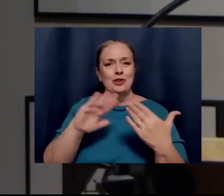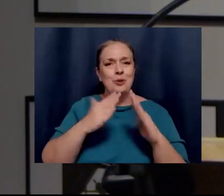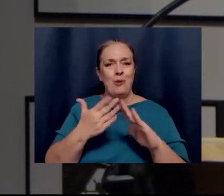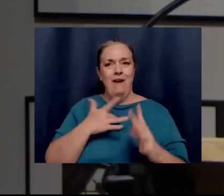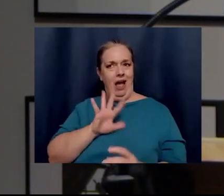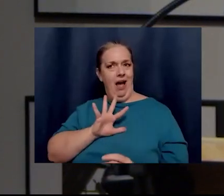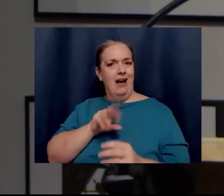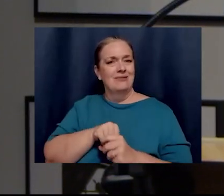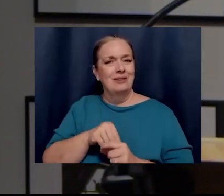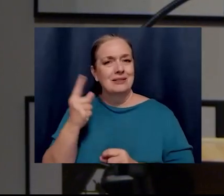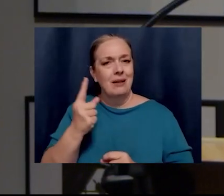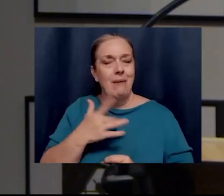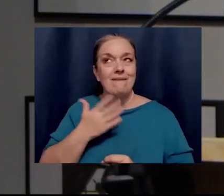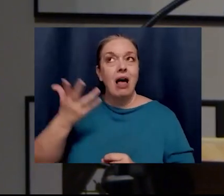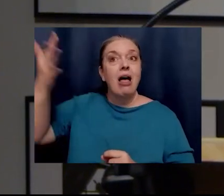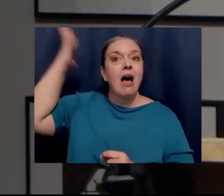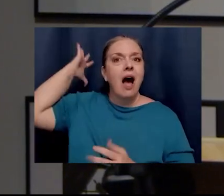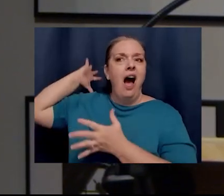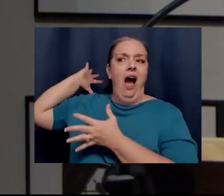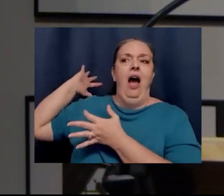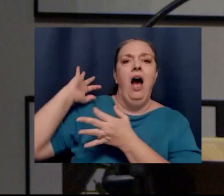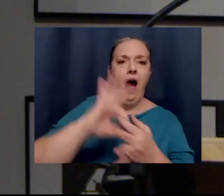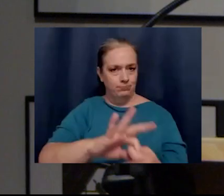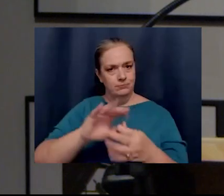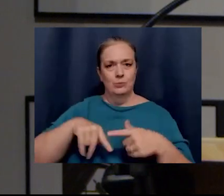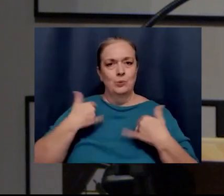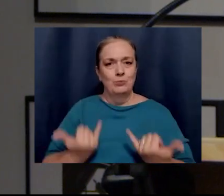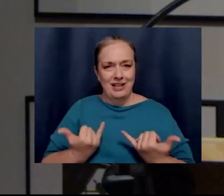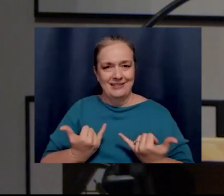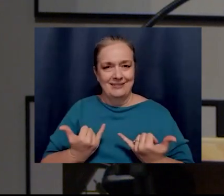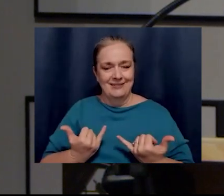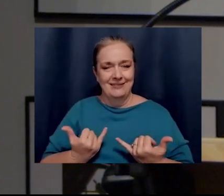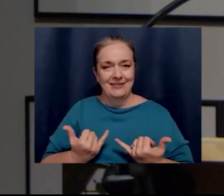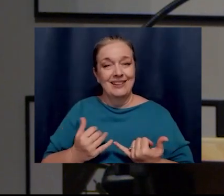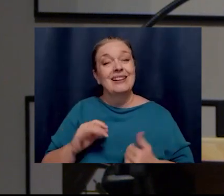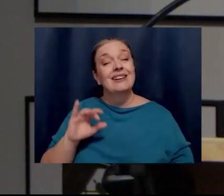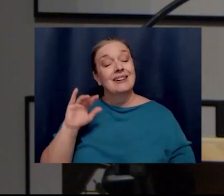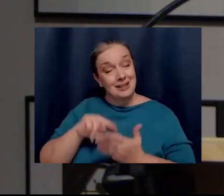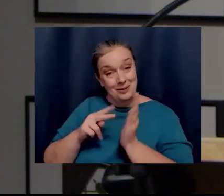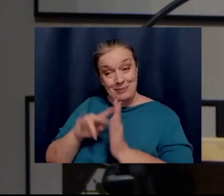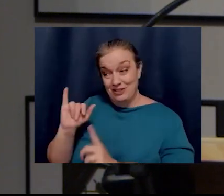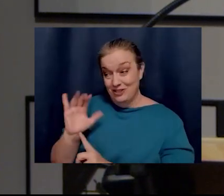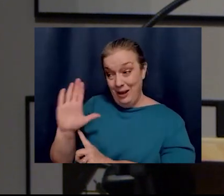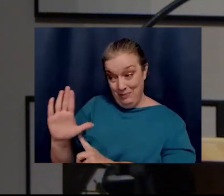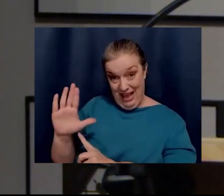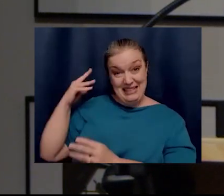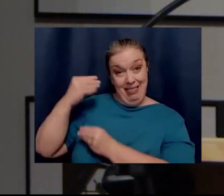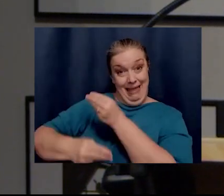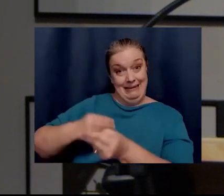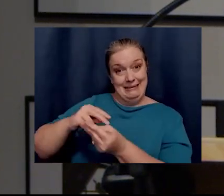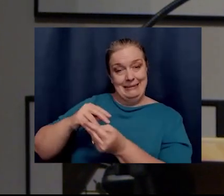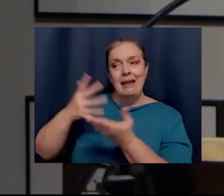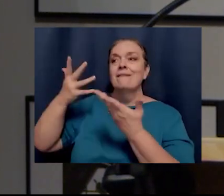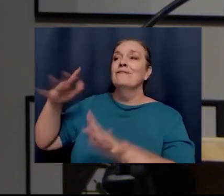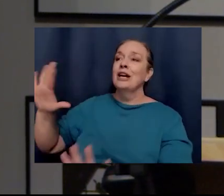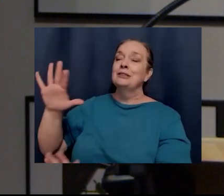something, a linking of the past to the present moment. And in this way, Castle's legacy becomes a living thing. And